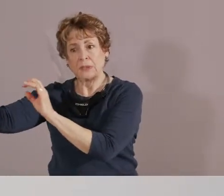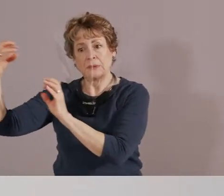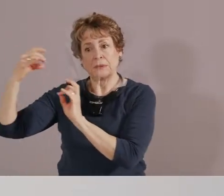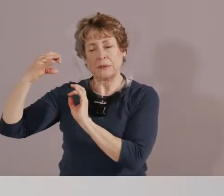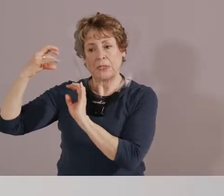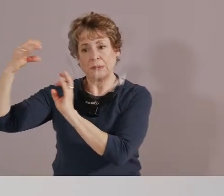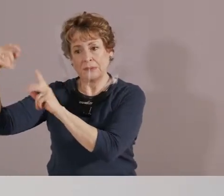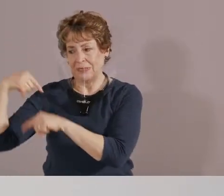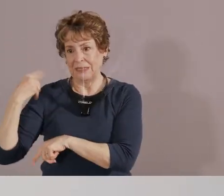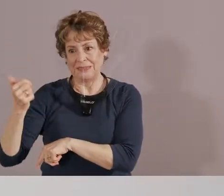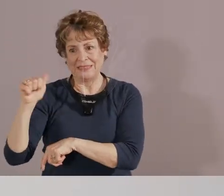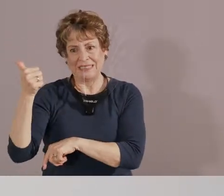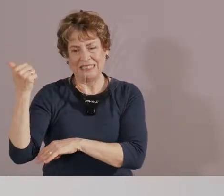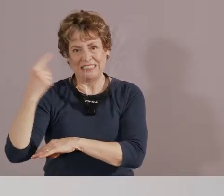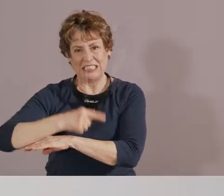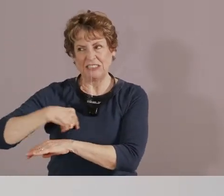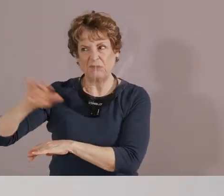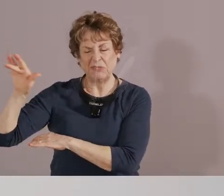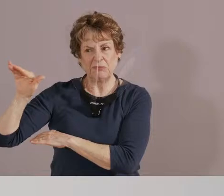Okay, Nicole Garcia.